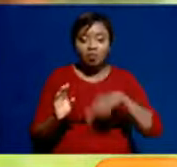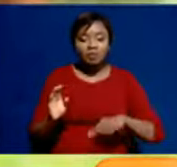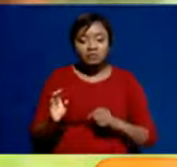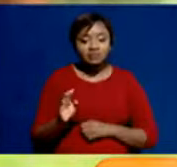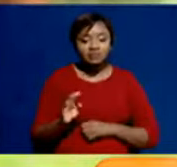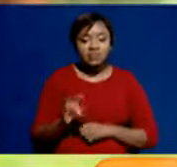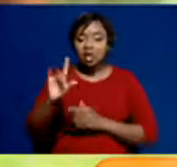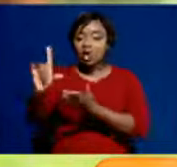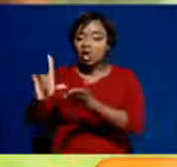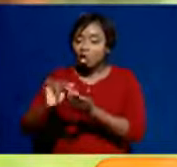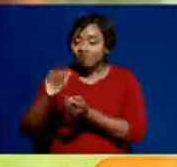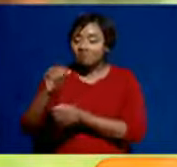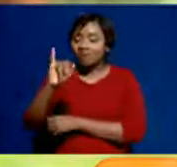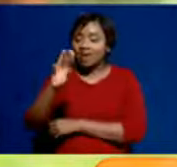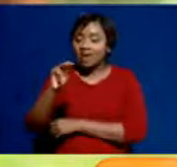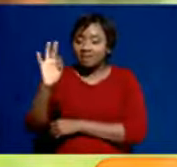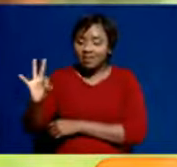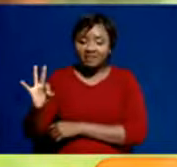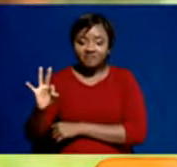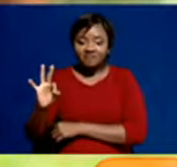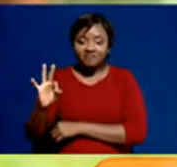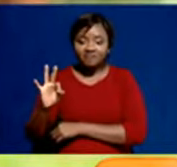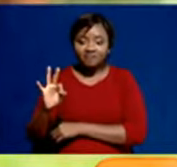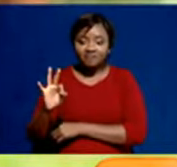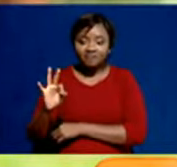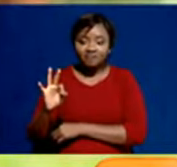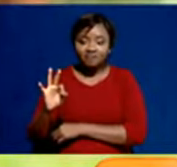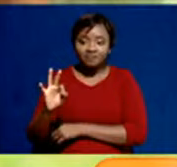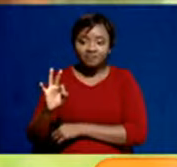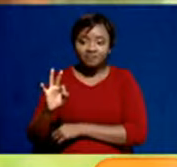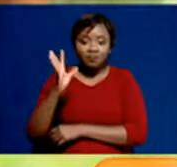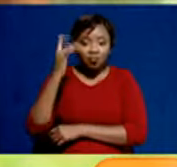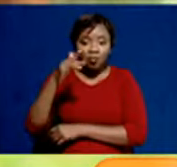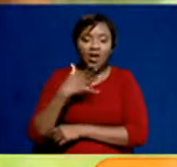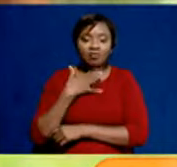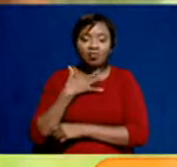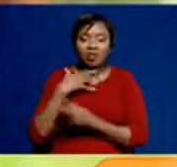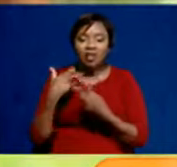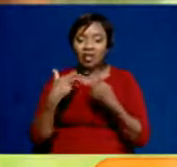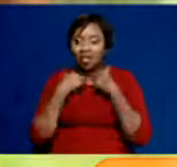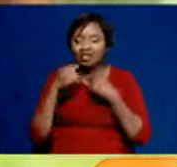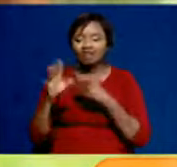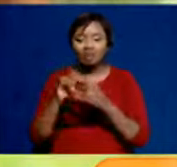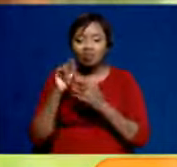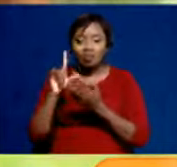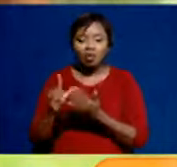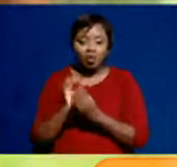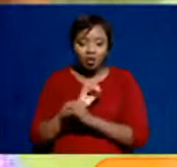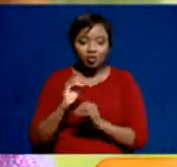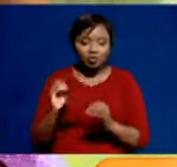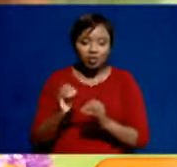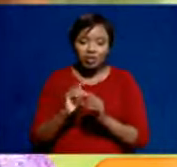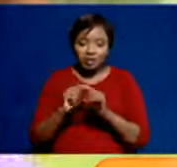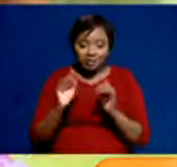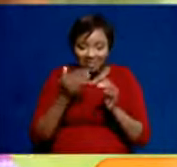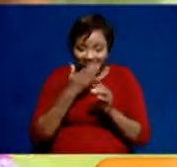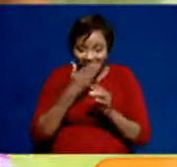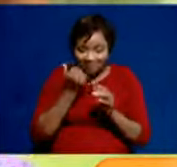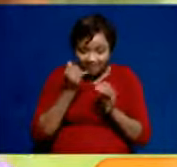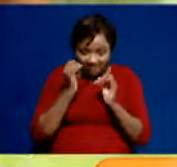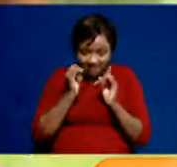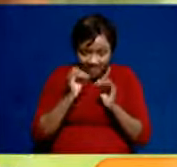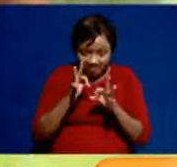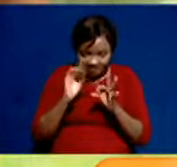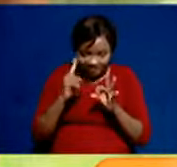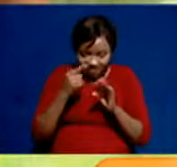IMF in order not to default on debt. You know? How about if they had tried all methods